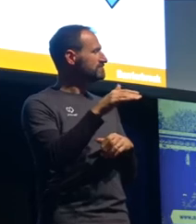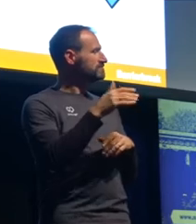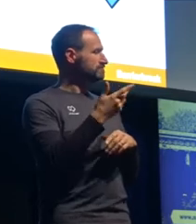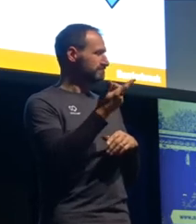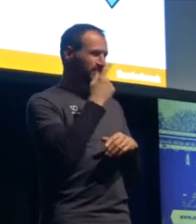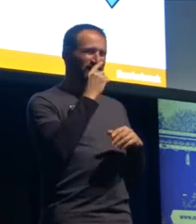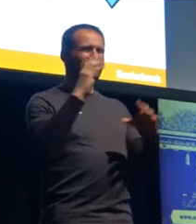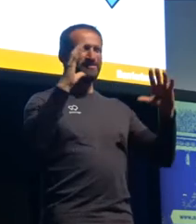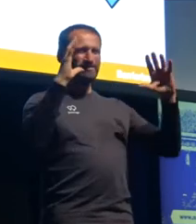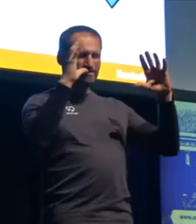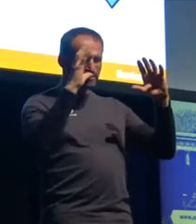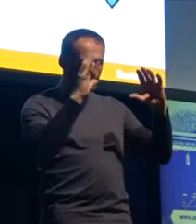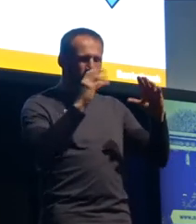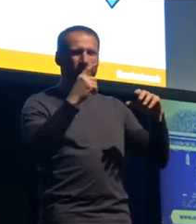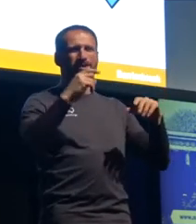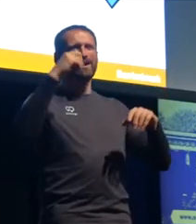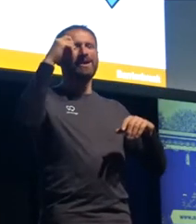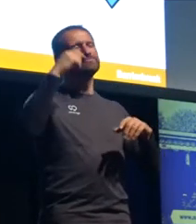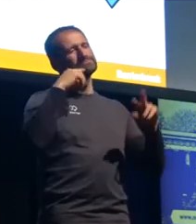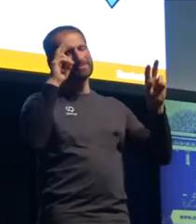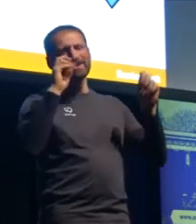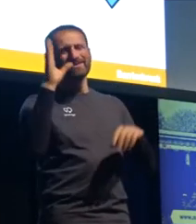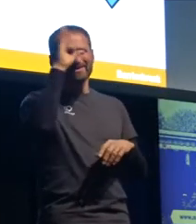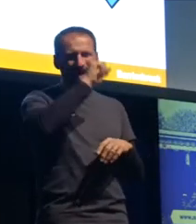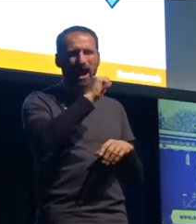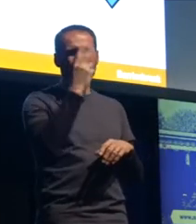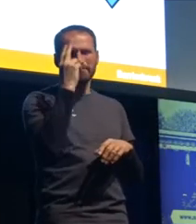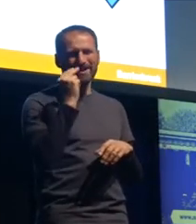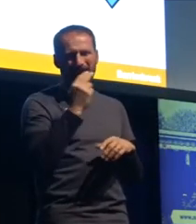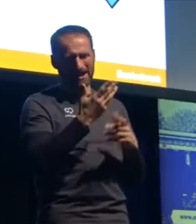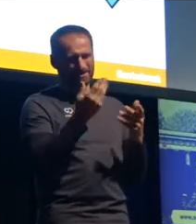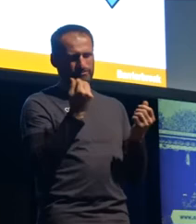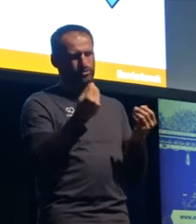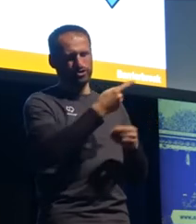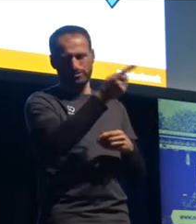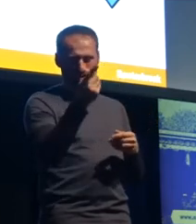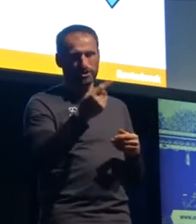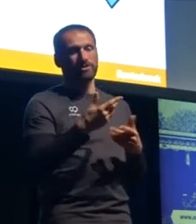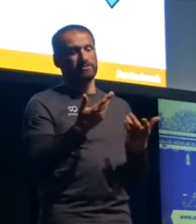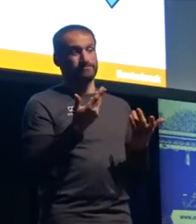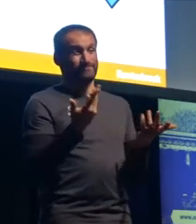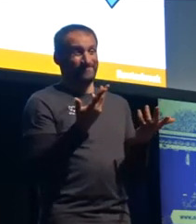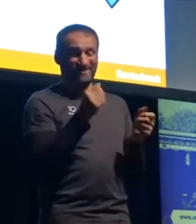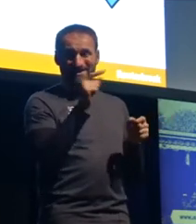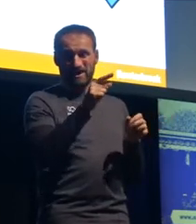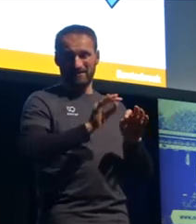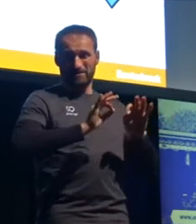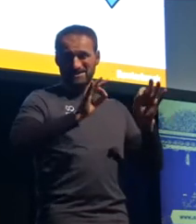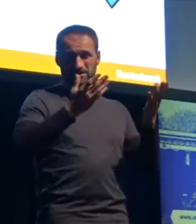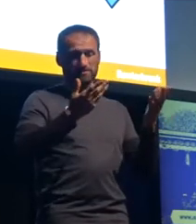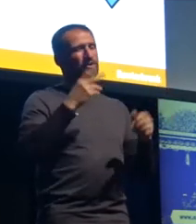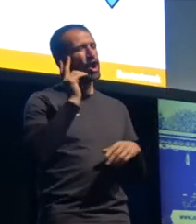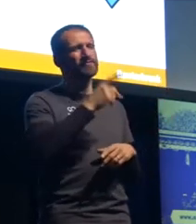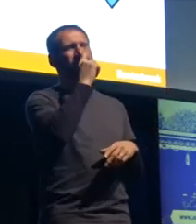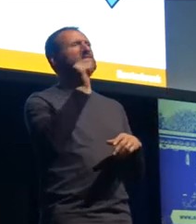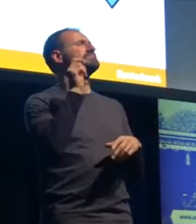in low light, or sometimes called night blindness. So if there's anything which can improve that, because a lot of times if you go to a place, you